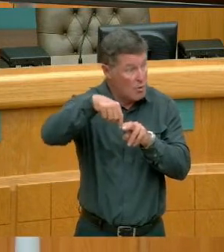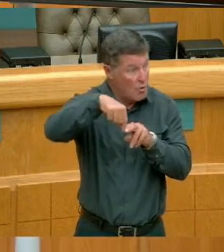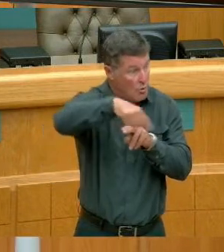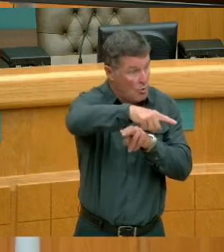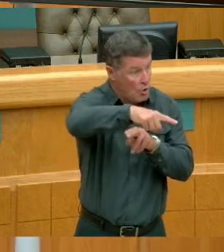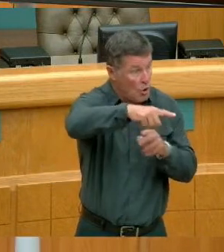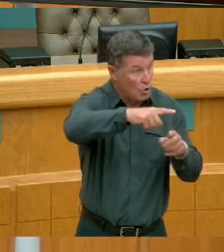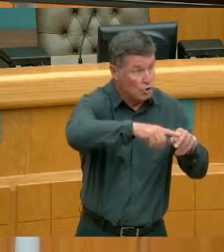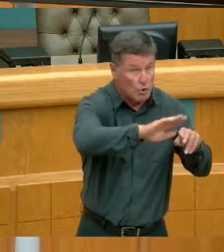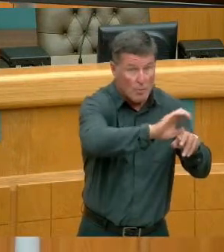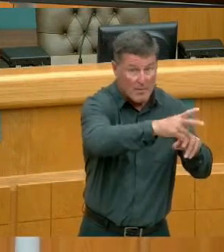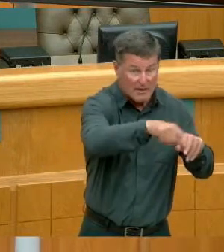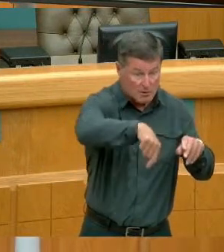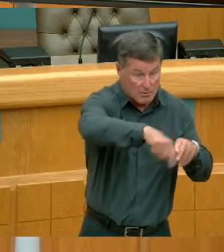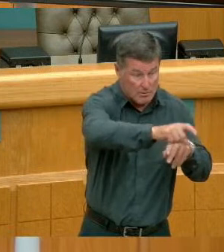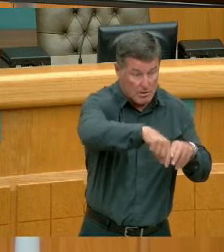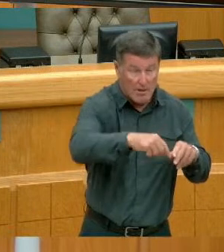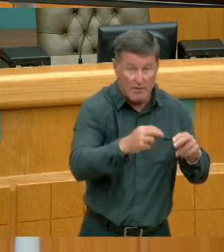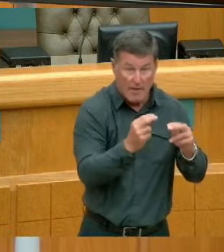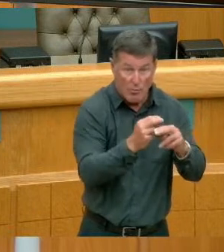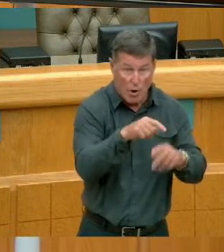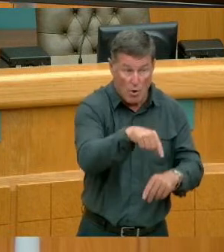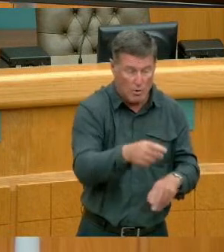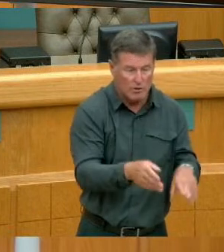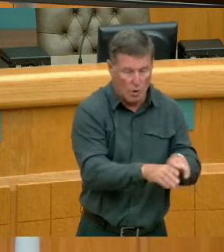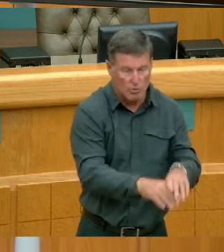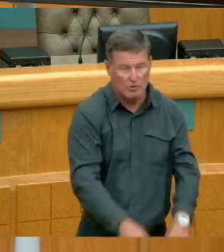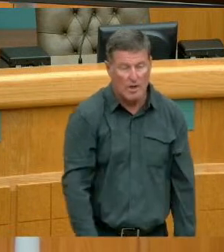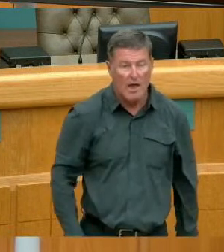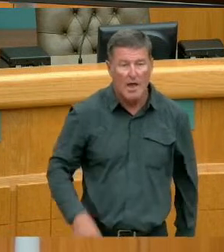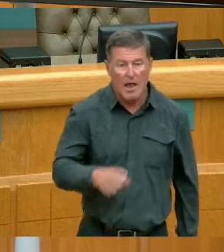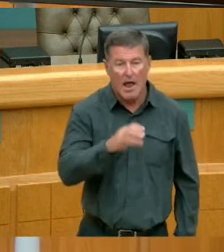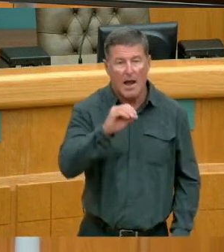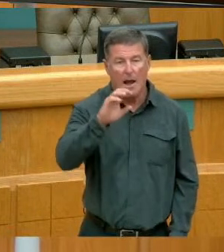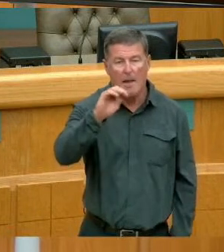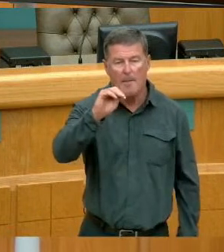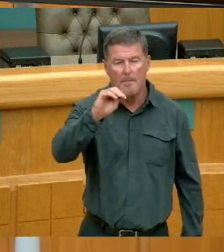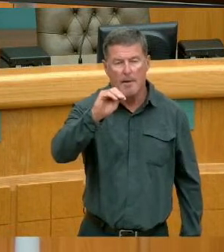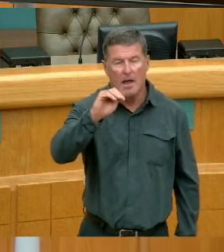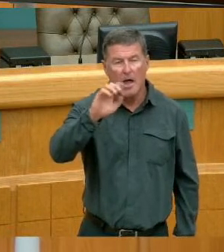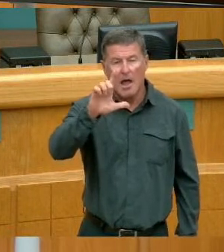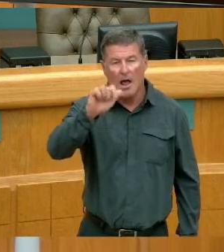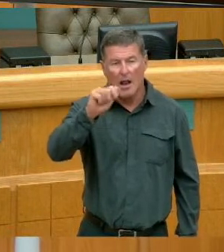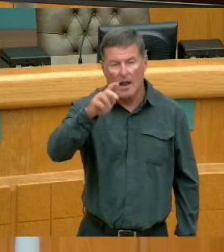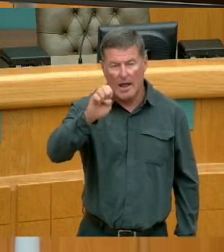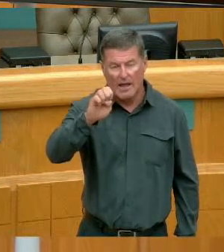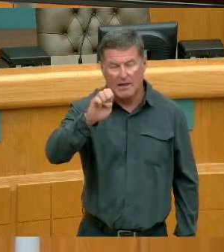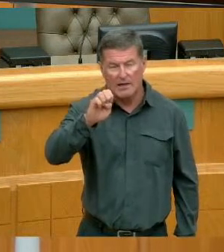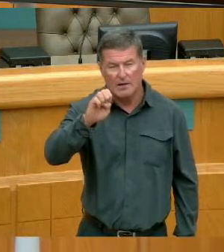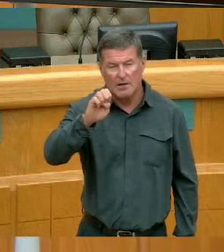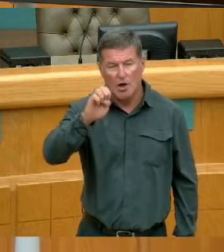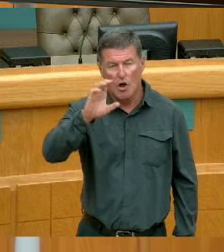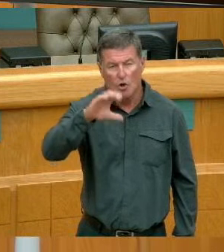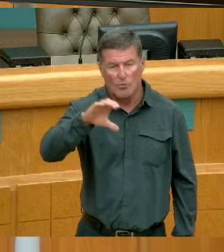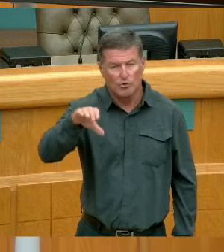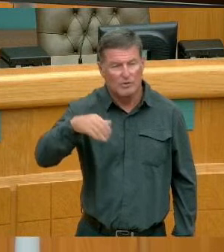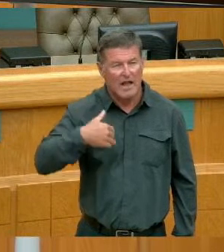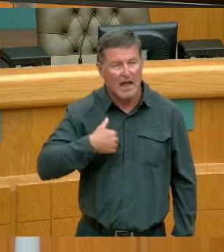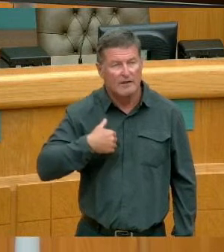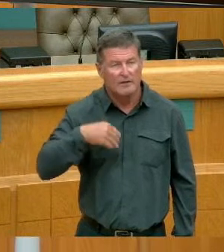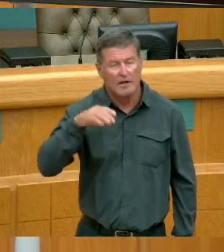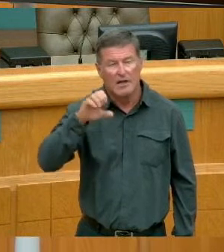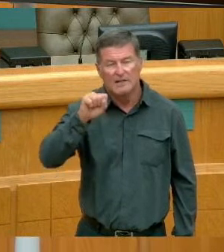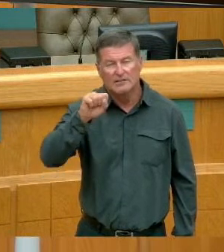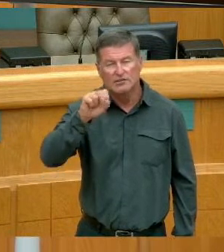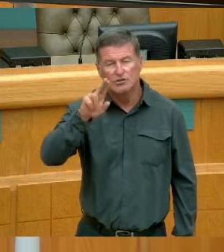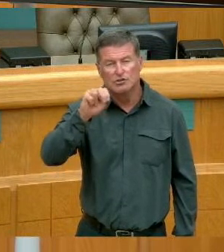those closed. And then finally, up in Mathis, the city at Lake Corpus Christi has the Sunrise